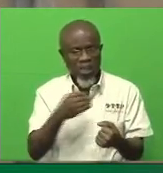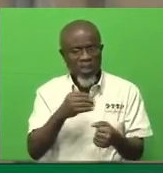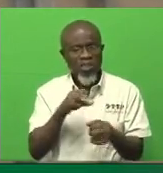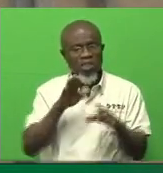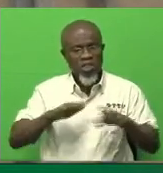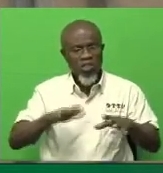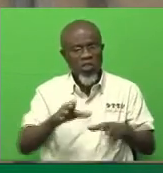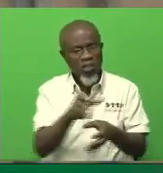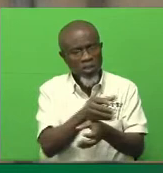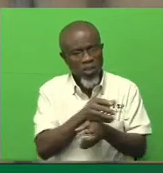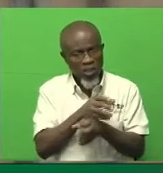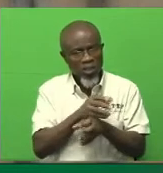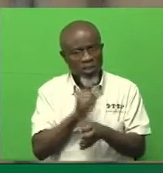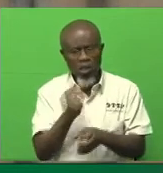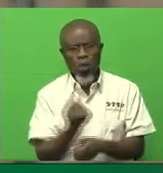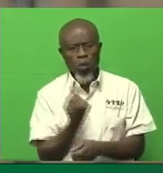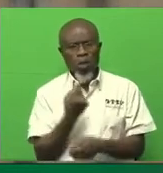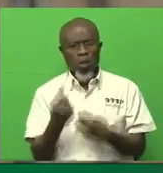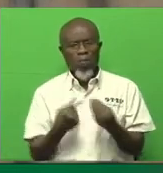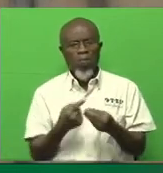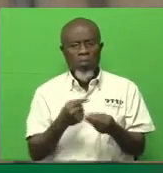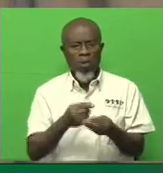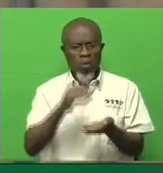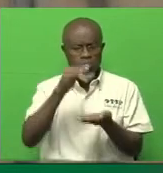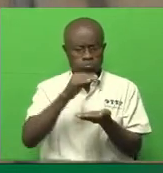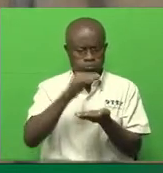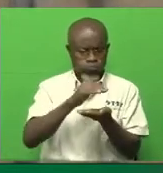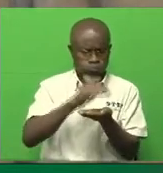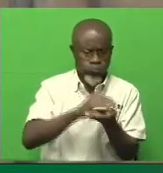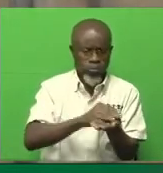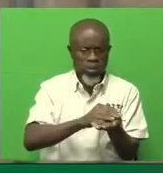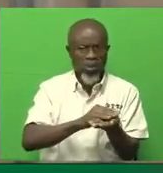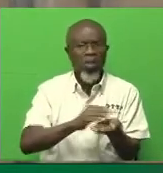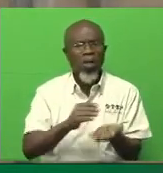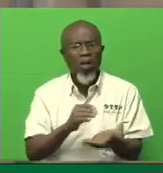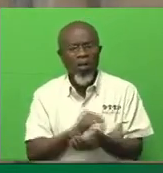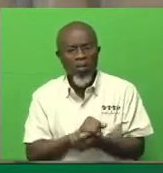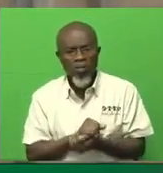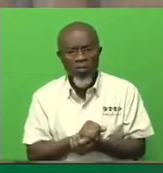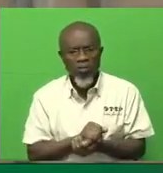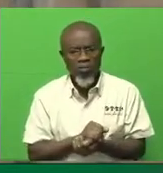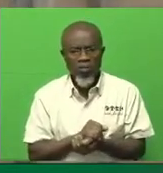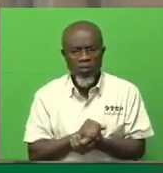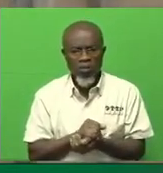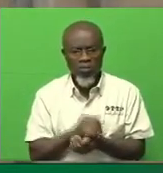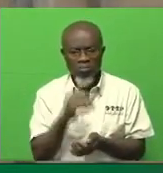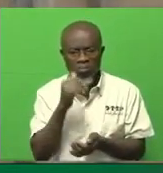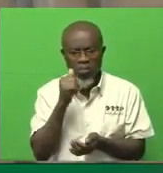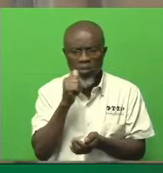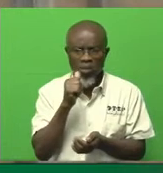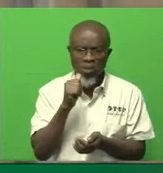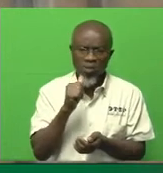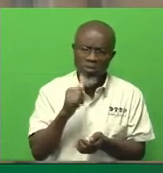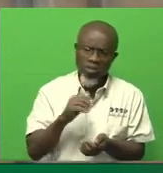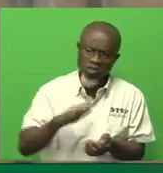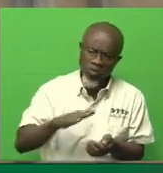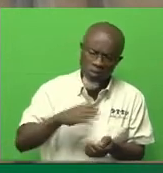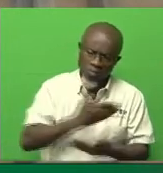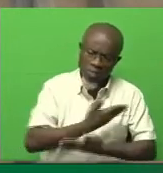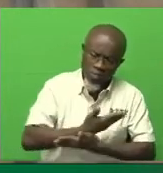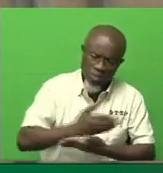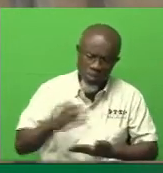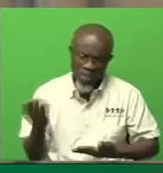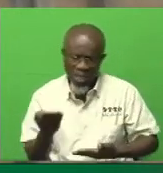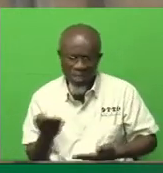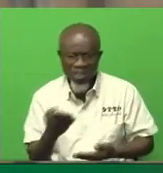is not only about bringing down maternal mortality rates and neonatal mortality rates one of the other programs